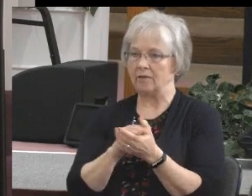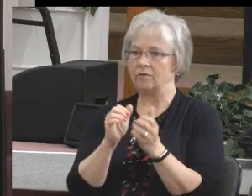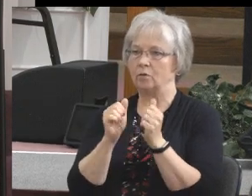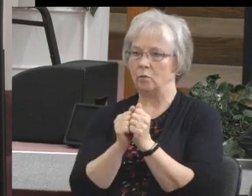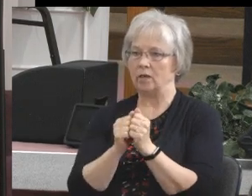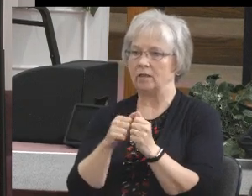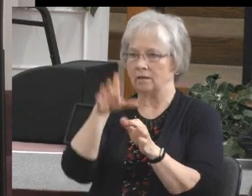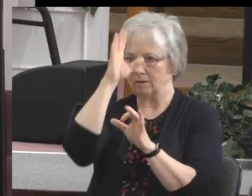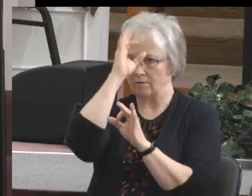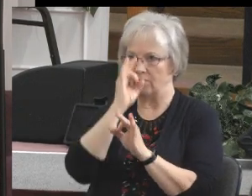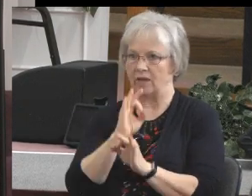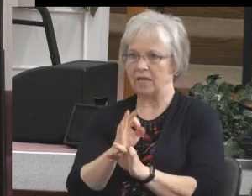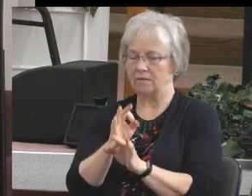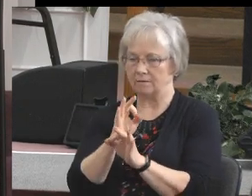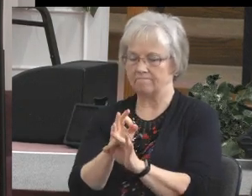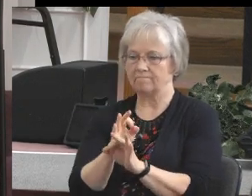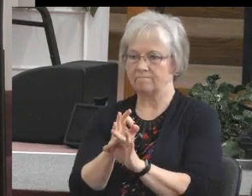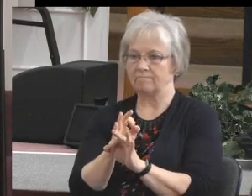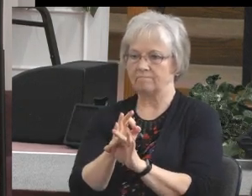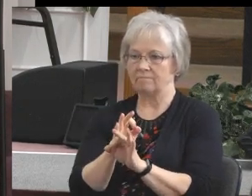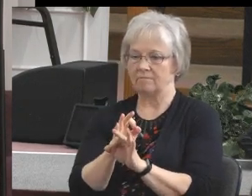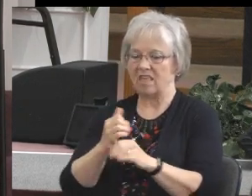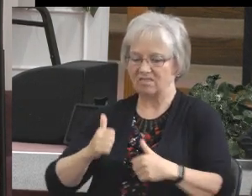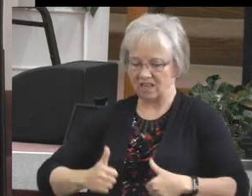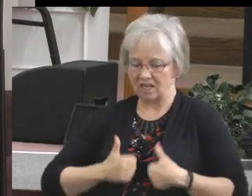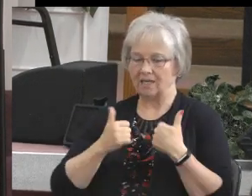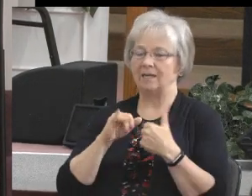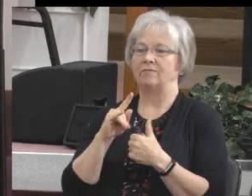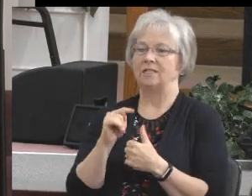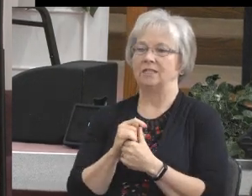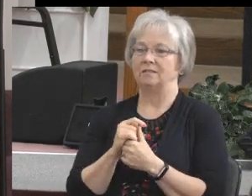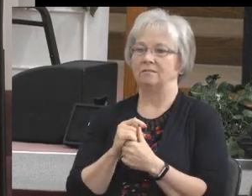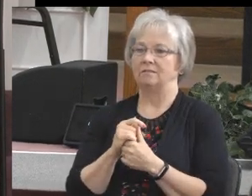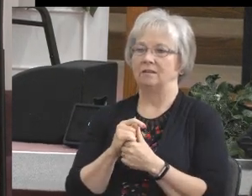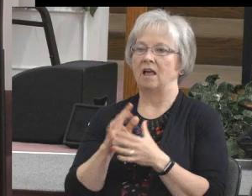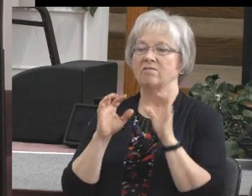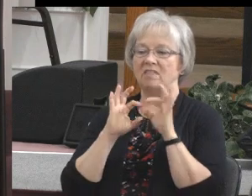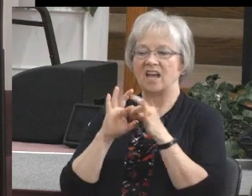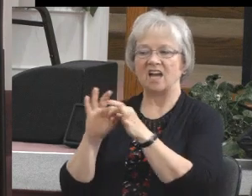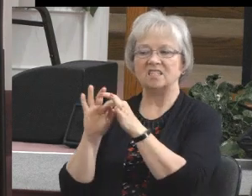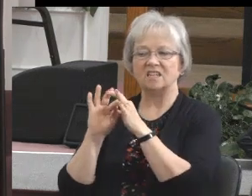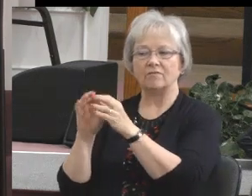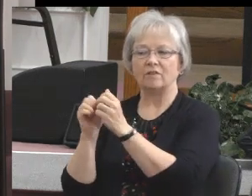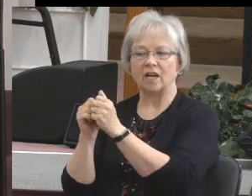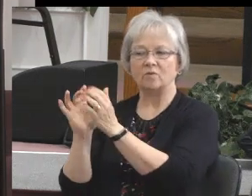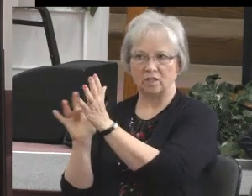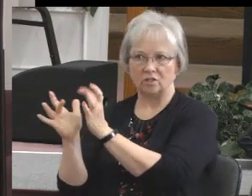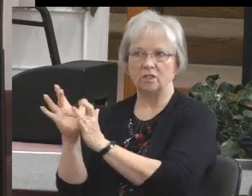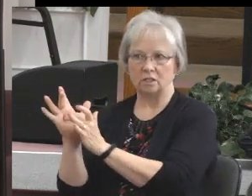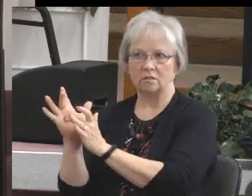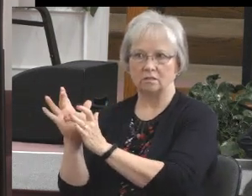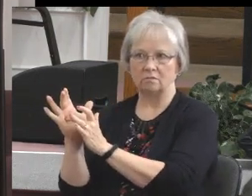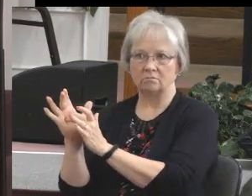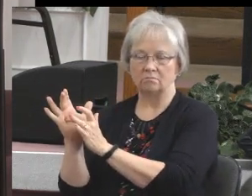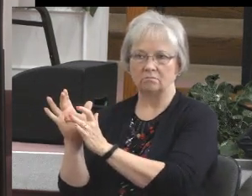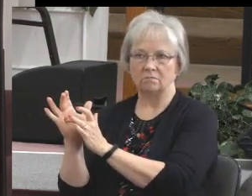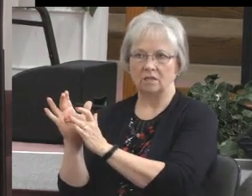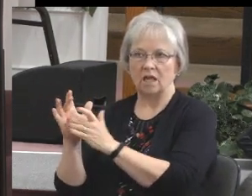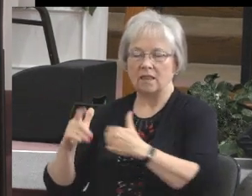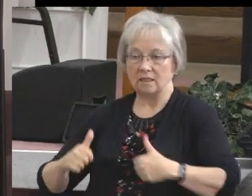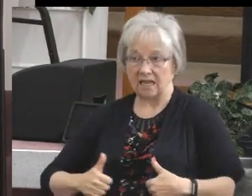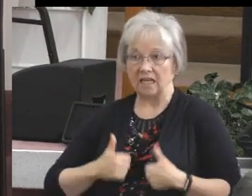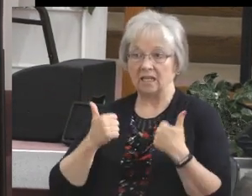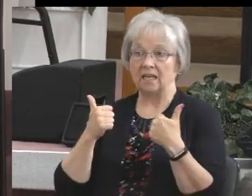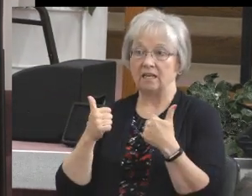it. They lived it. They identified it. But that's the second part, is they lived like Jesus